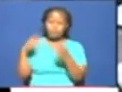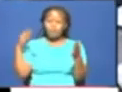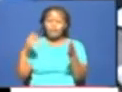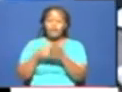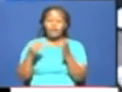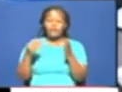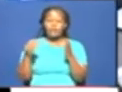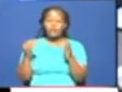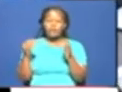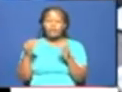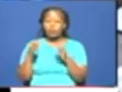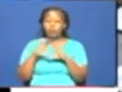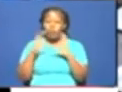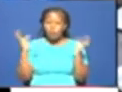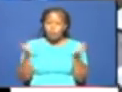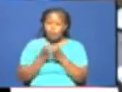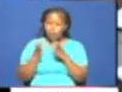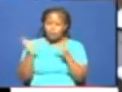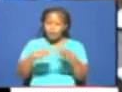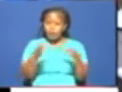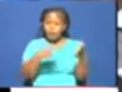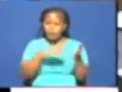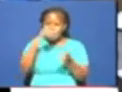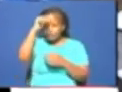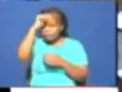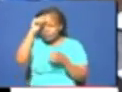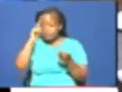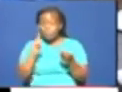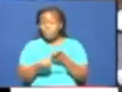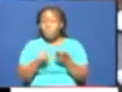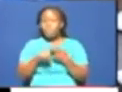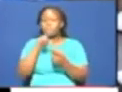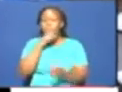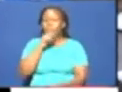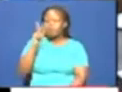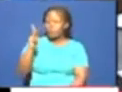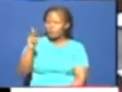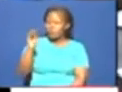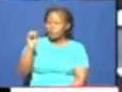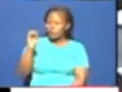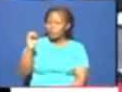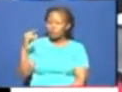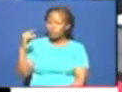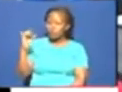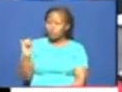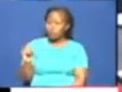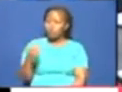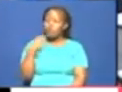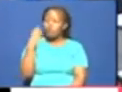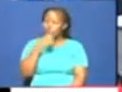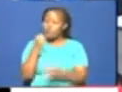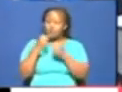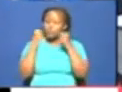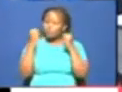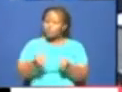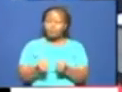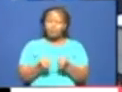regime. Koigi wa Mwere, whose fearless voice inspired many to